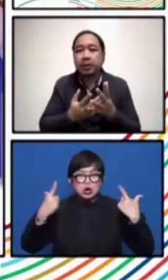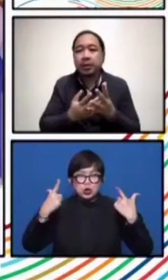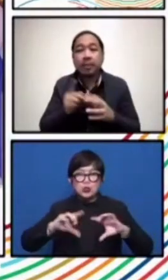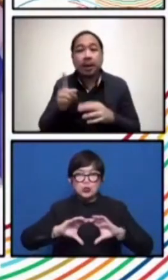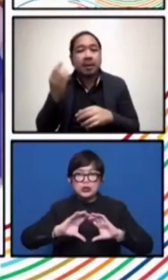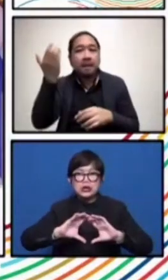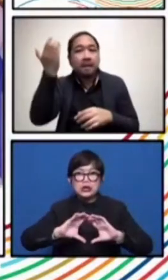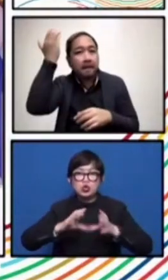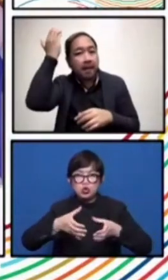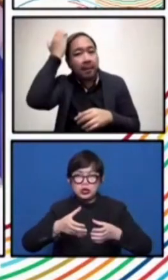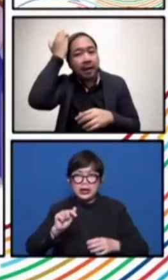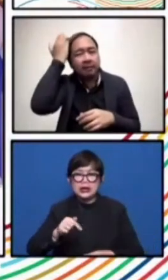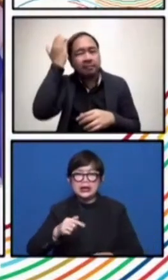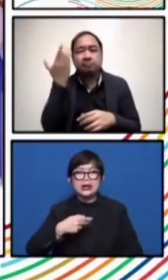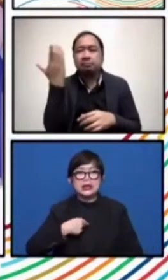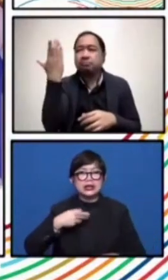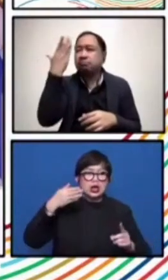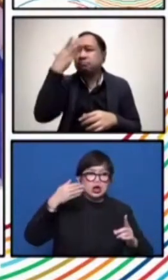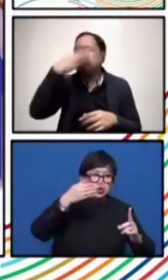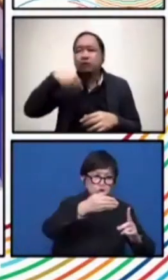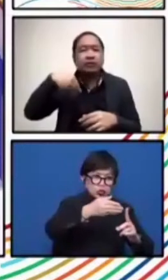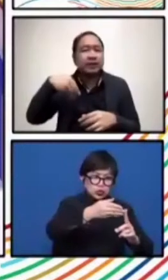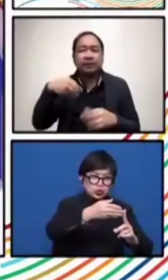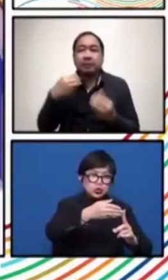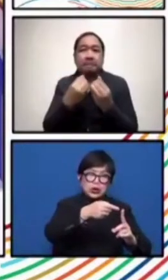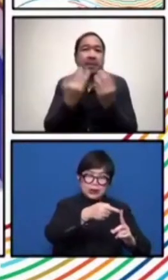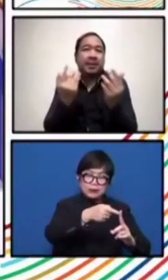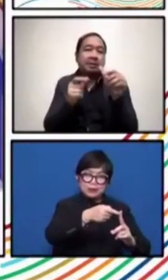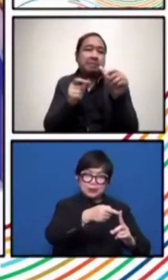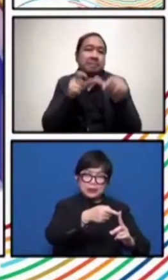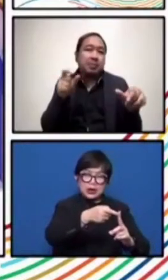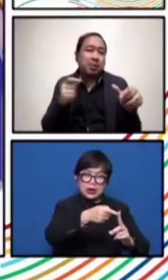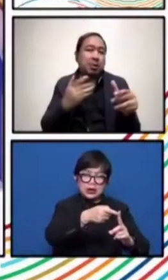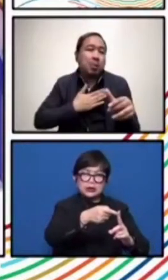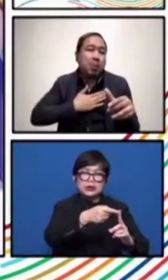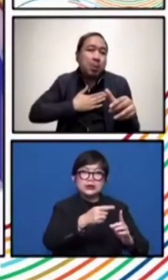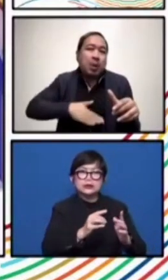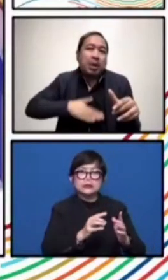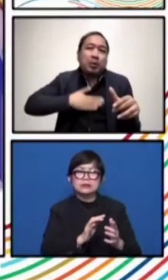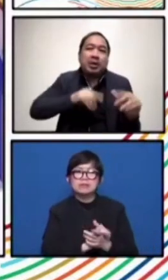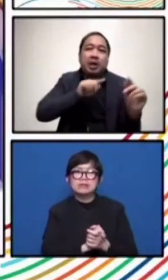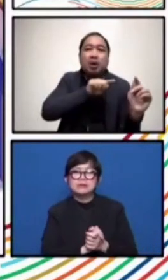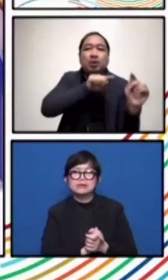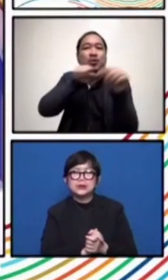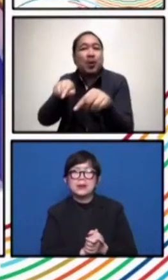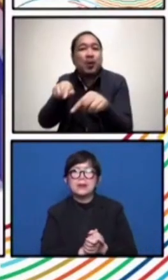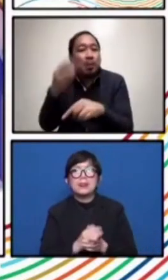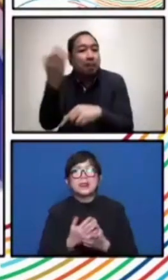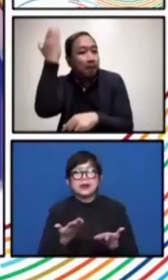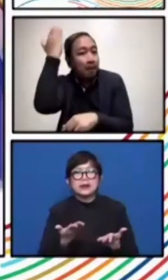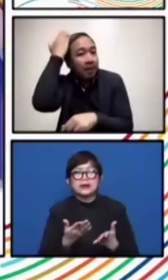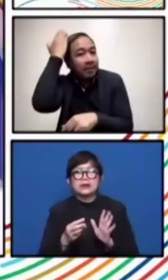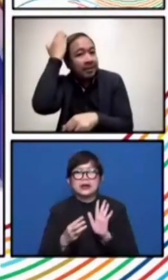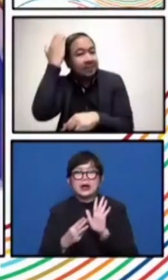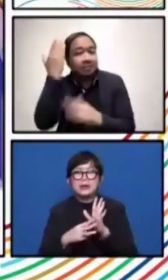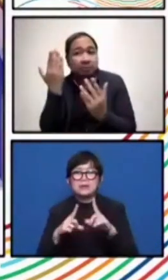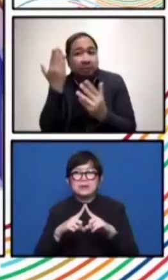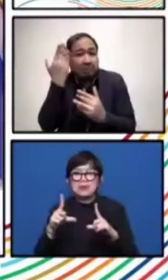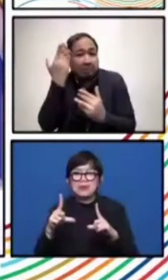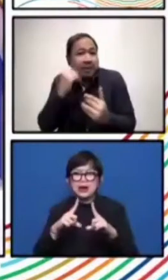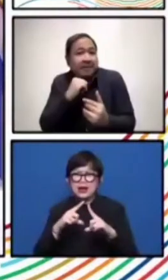dream to visit the Maldives why not for the people this one billion people with